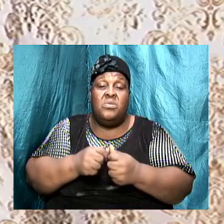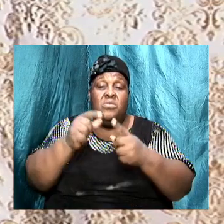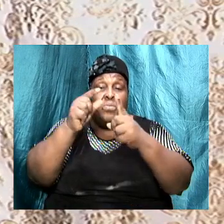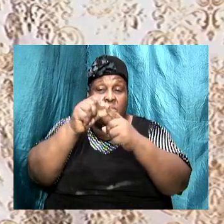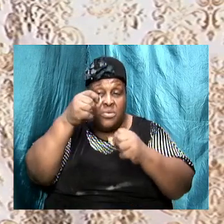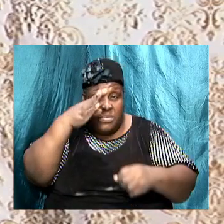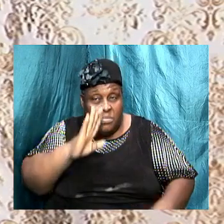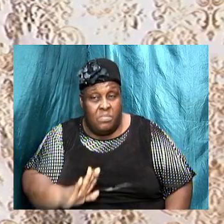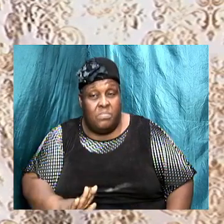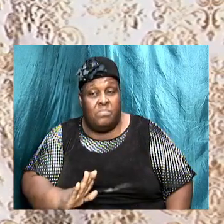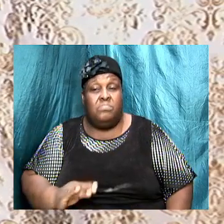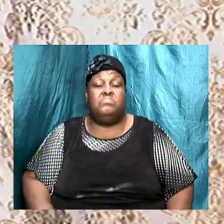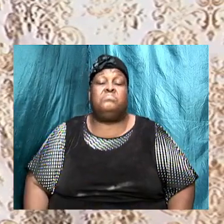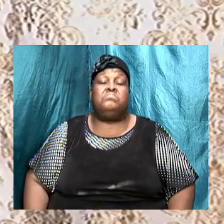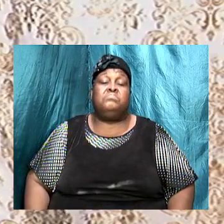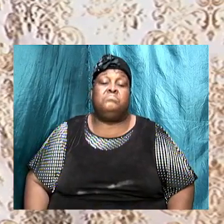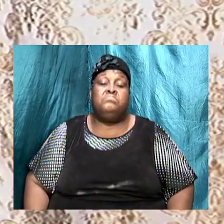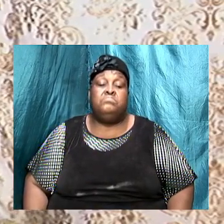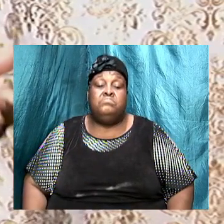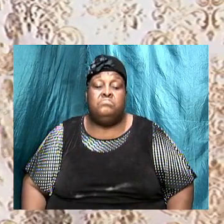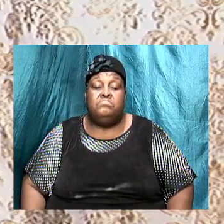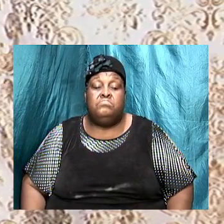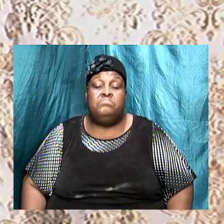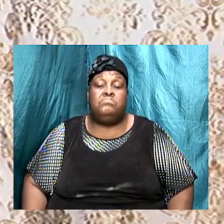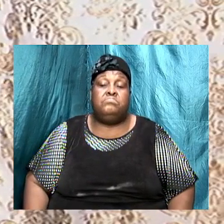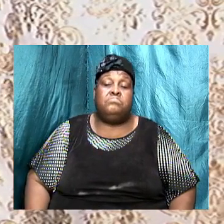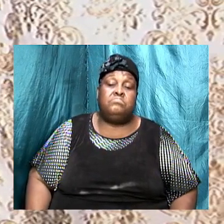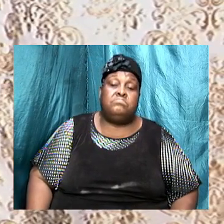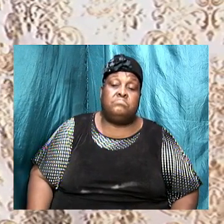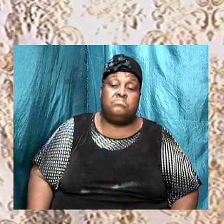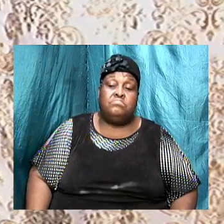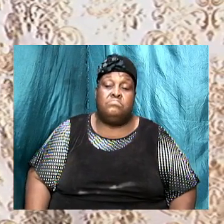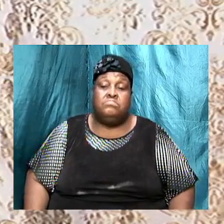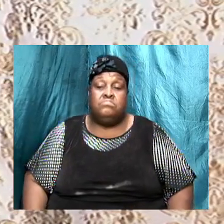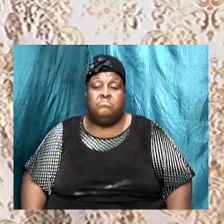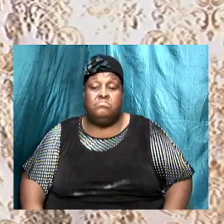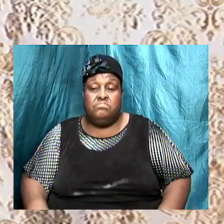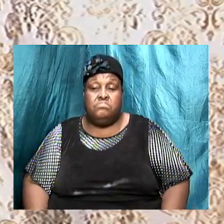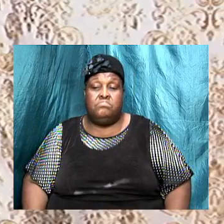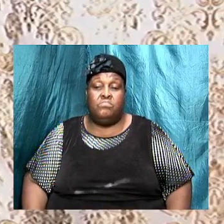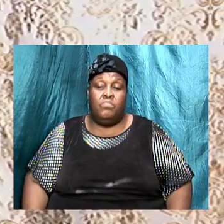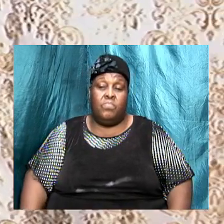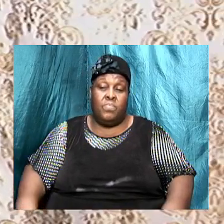word of God. A vital component of the apostles' doctrine